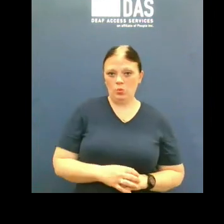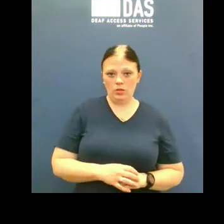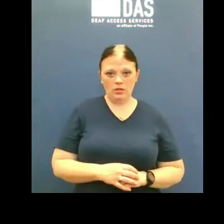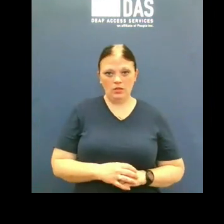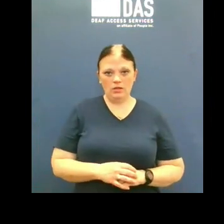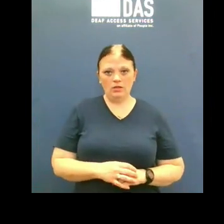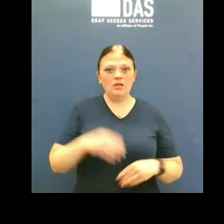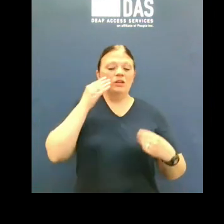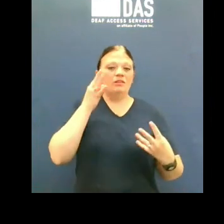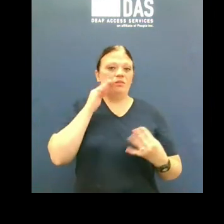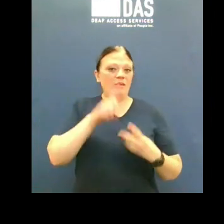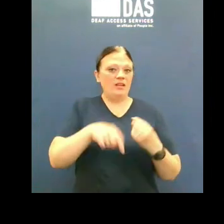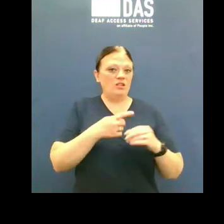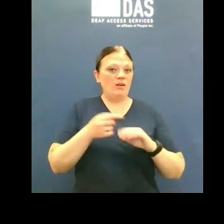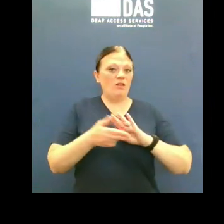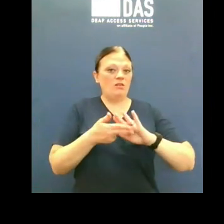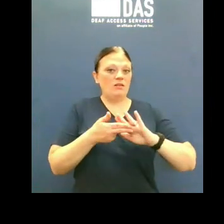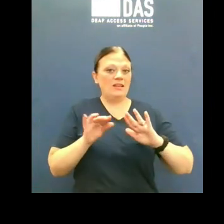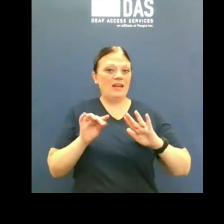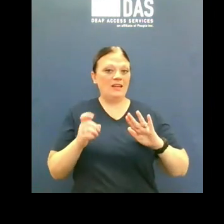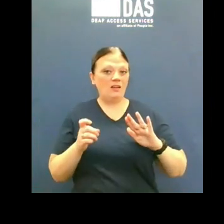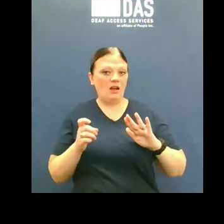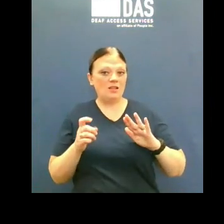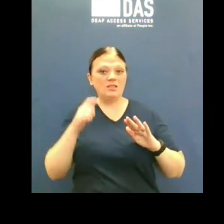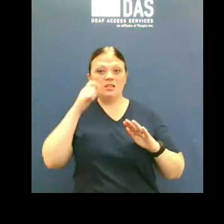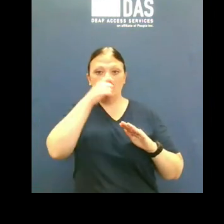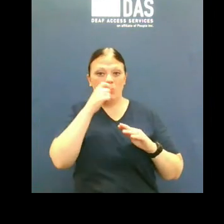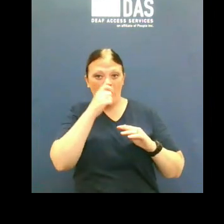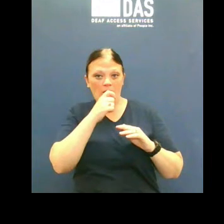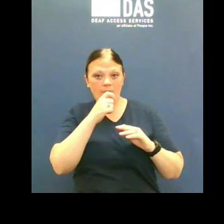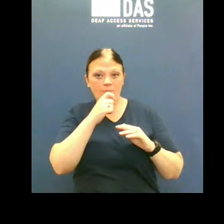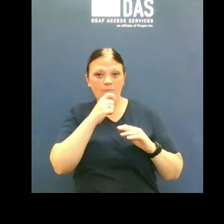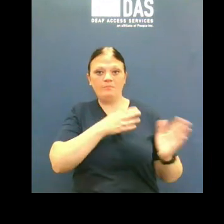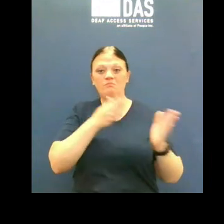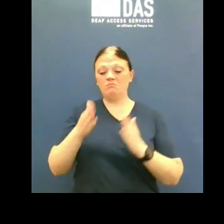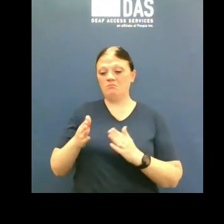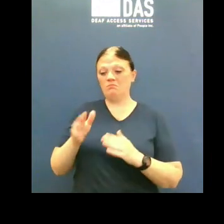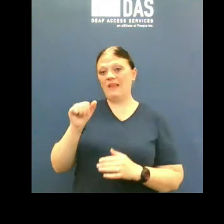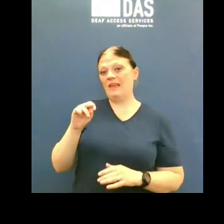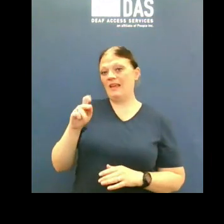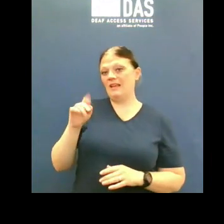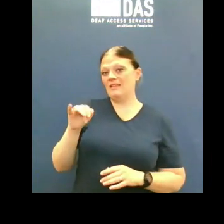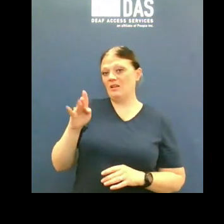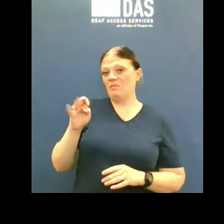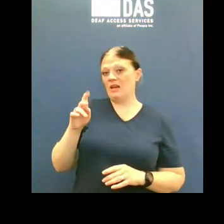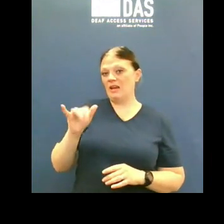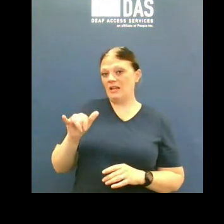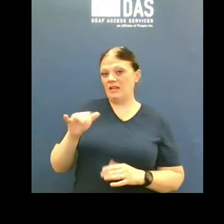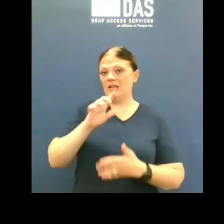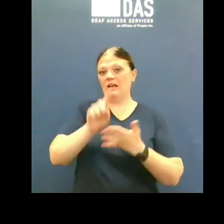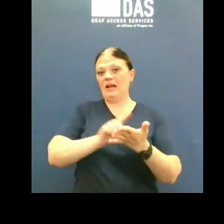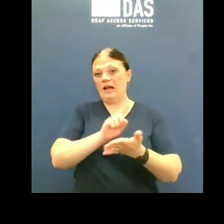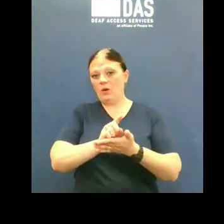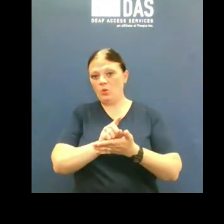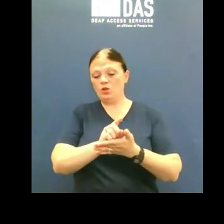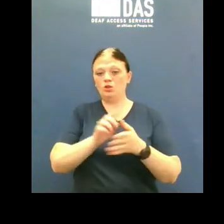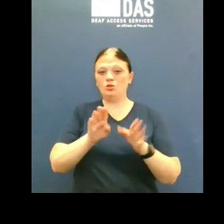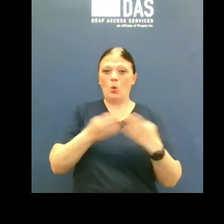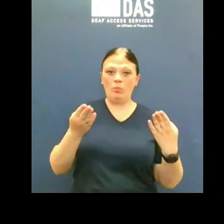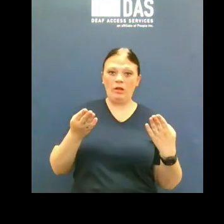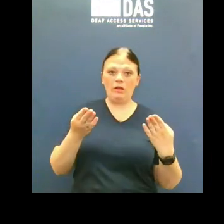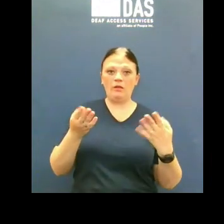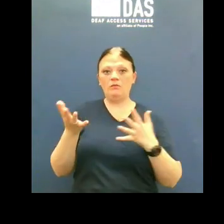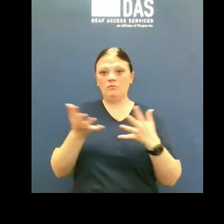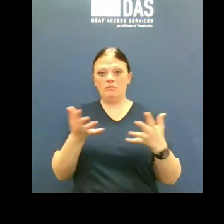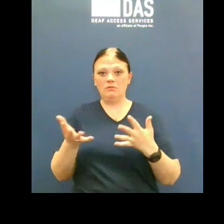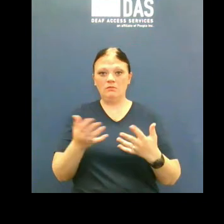this gives information about diagnostic testing with the swabs. It gives information about antibody testing and hours of operation. We